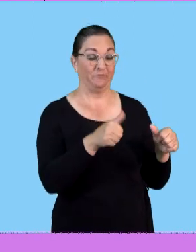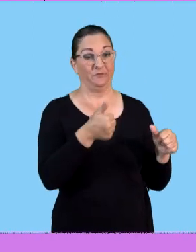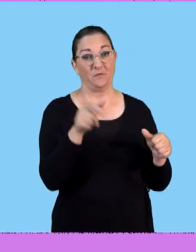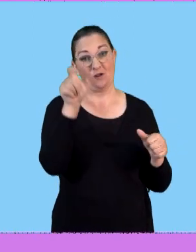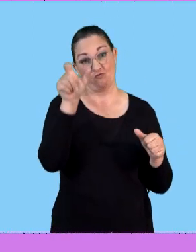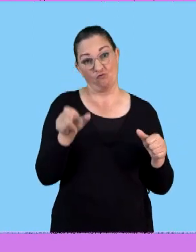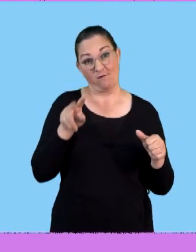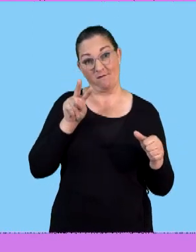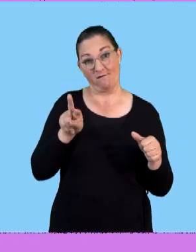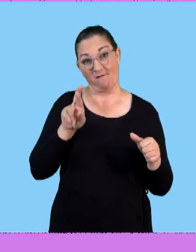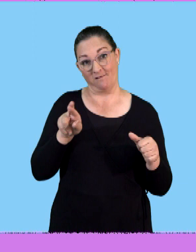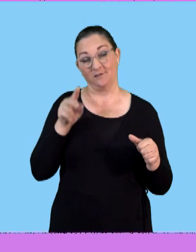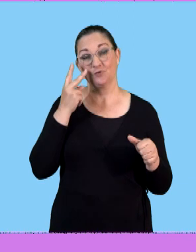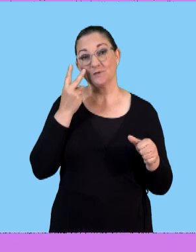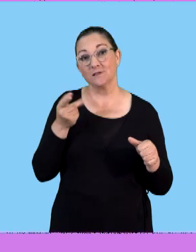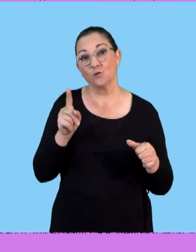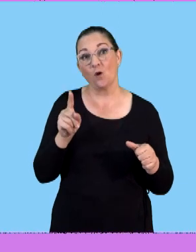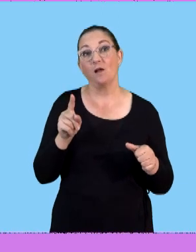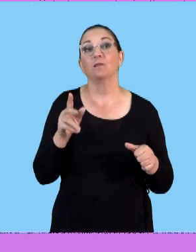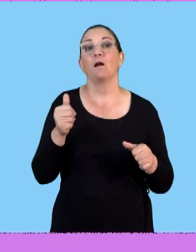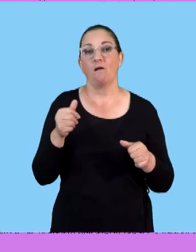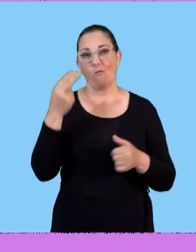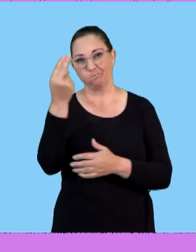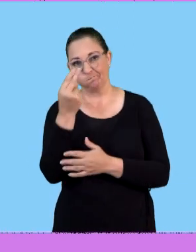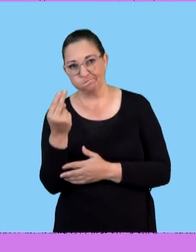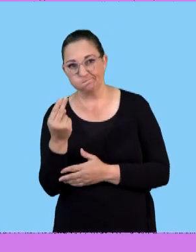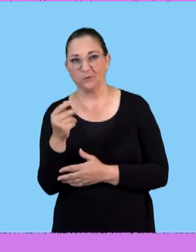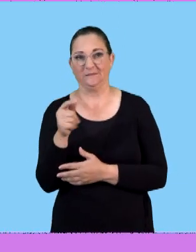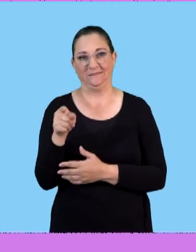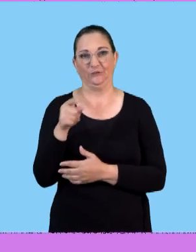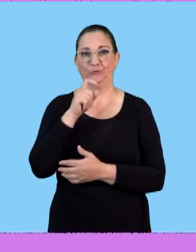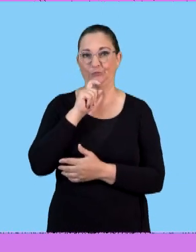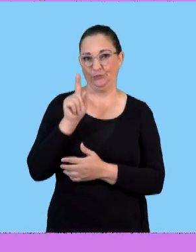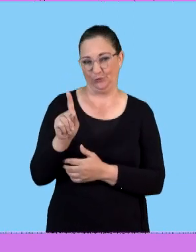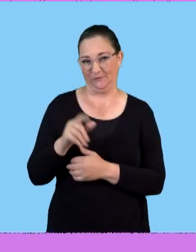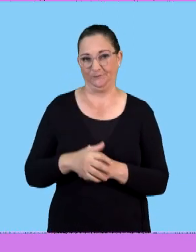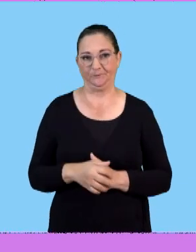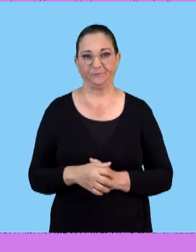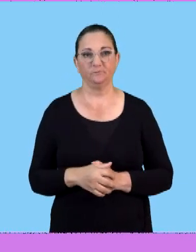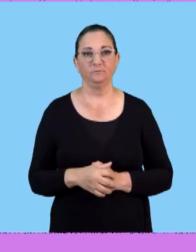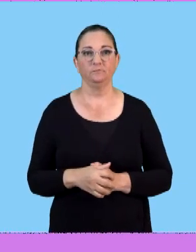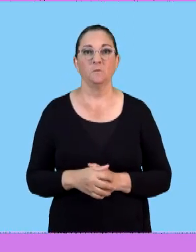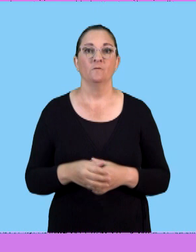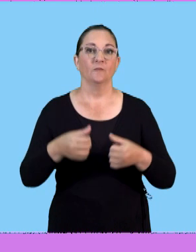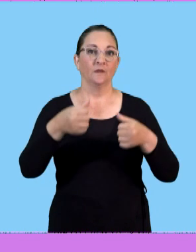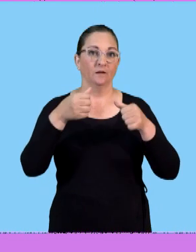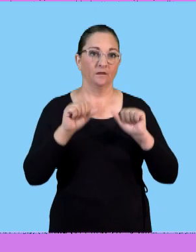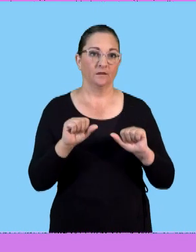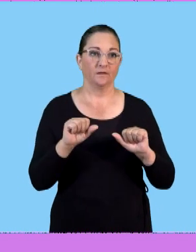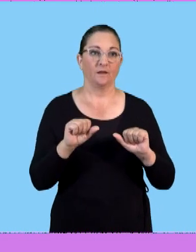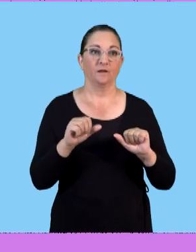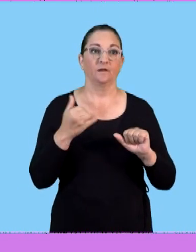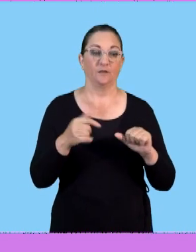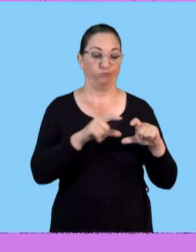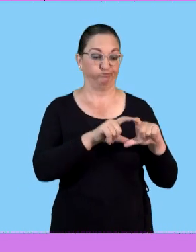Then on the right hand side there we see the diagram of the box that Bongani Incorporated is using. Right. Then